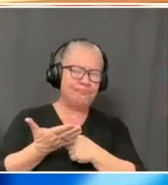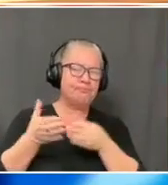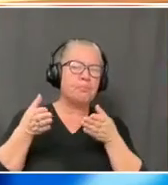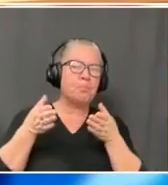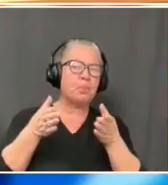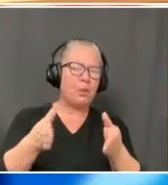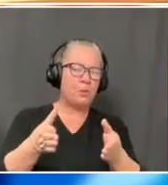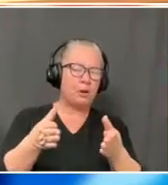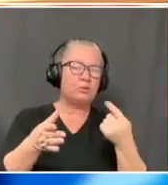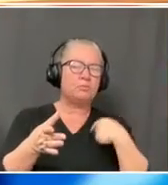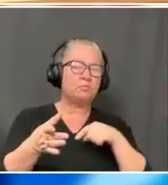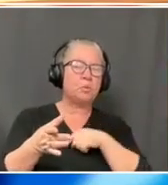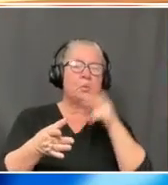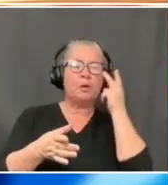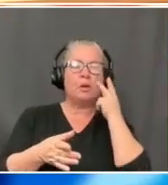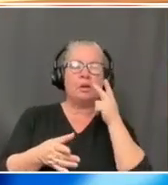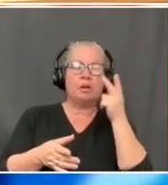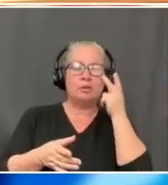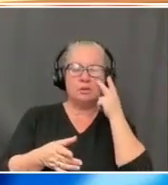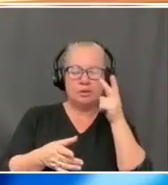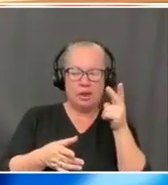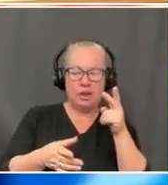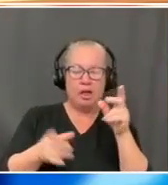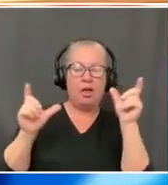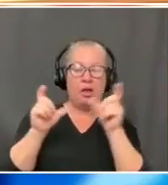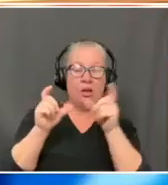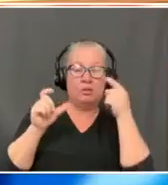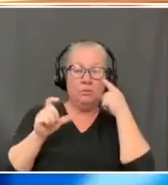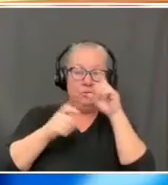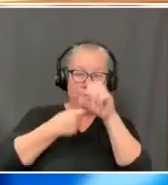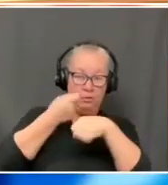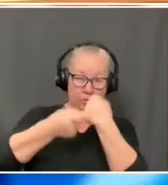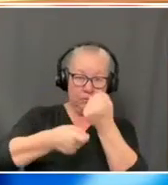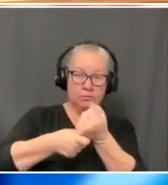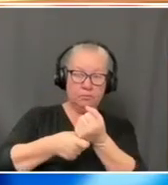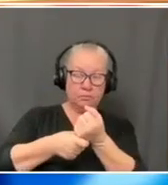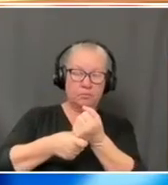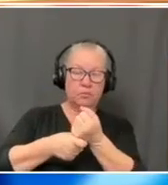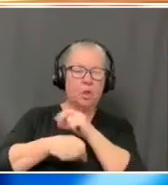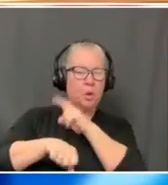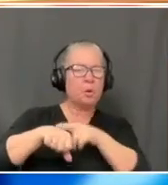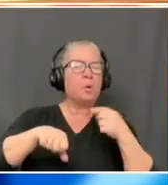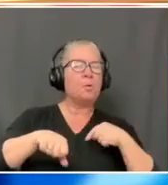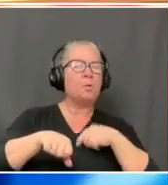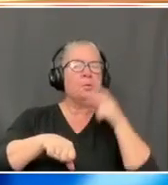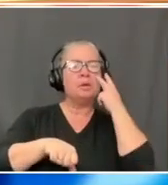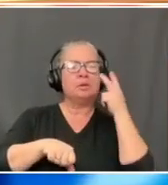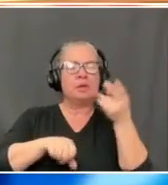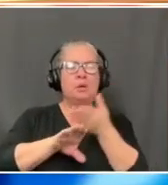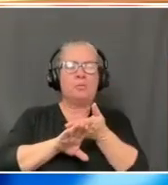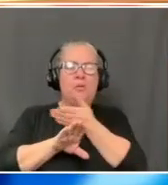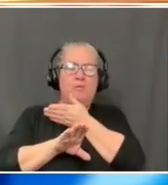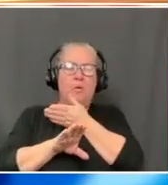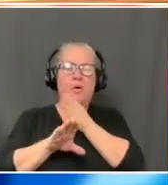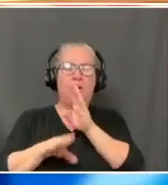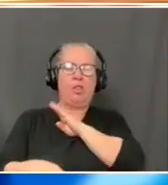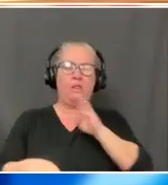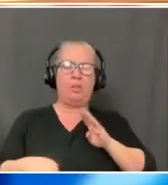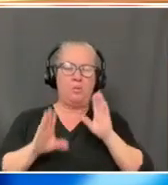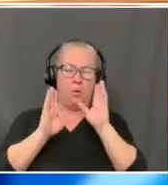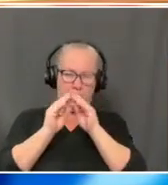upcoming contracts for the year, because usually we get them right before our meeting, right? Our board meeting.